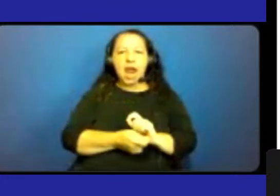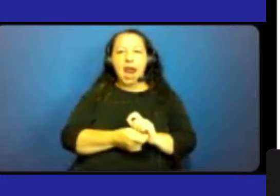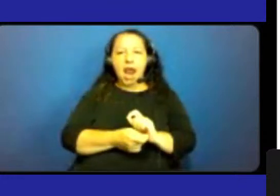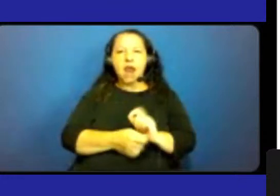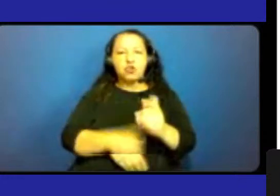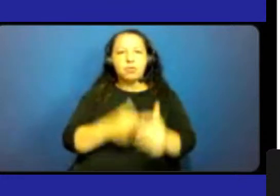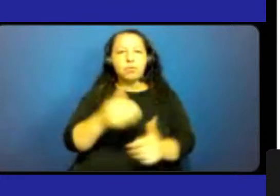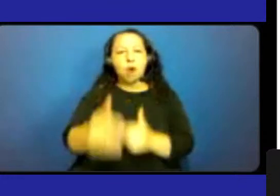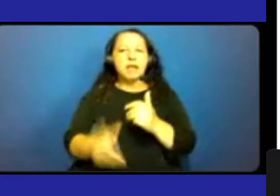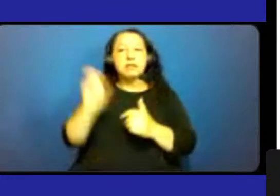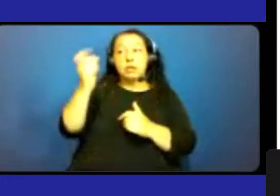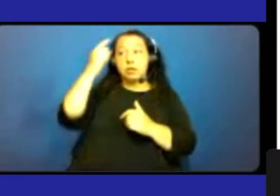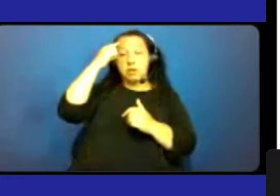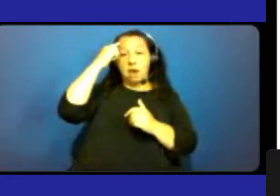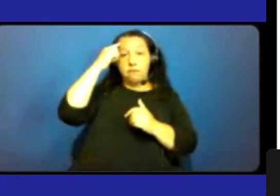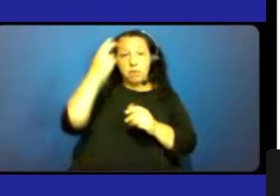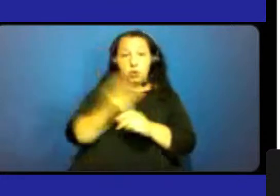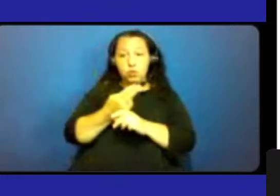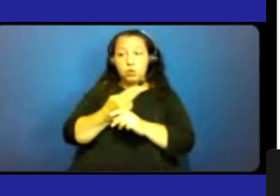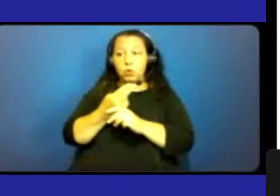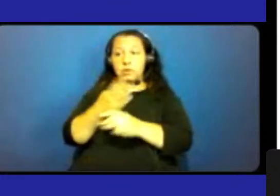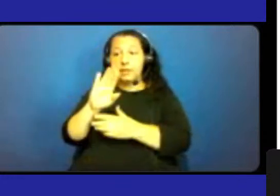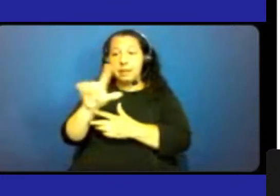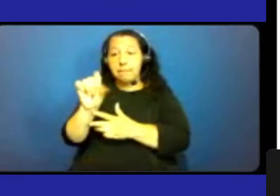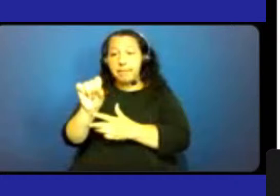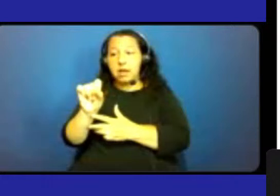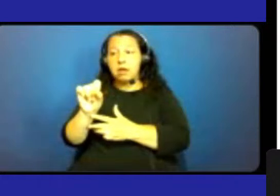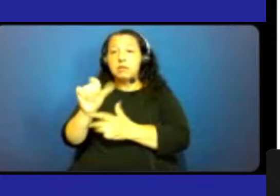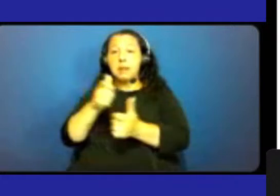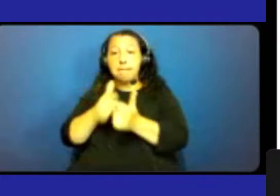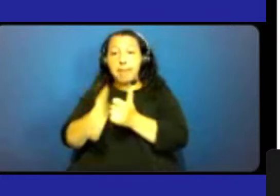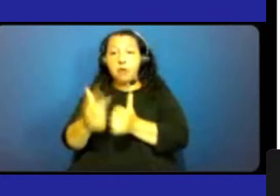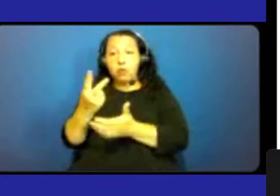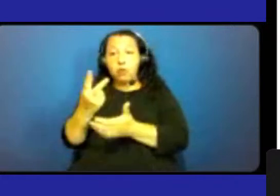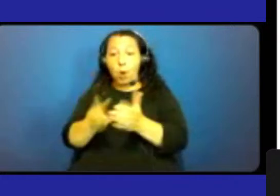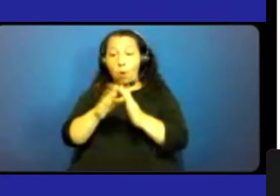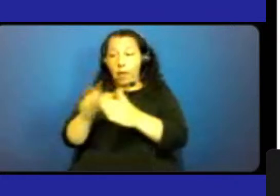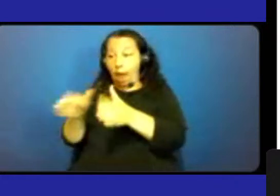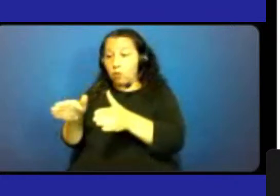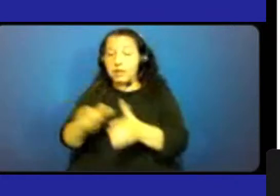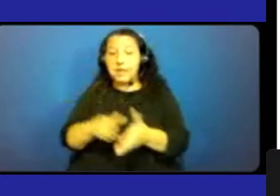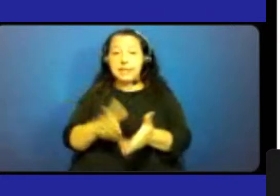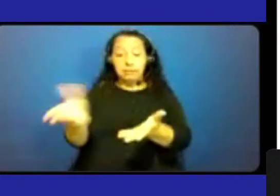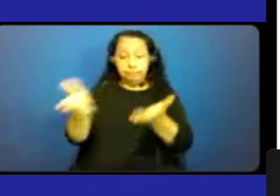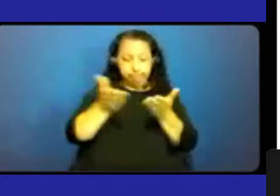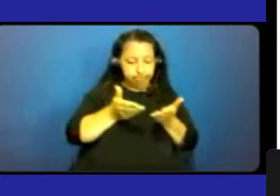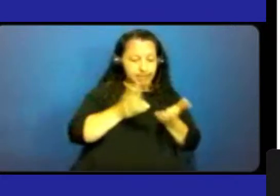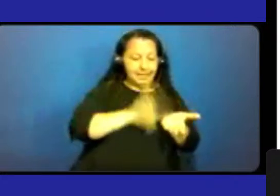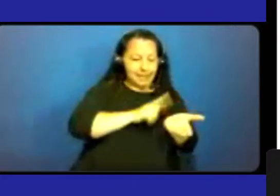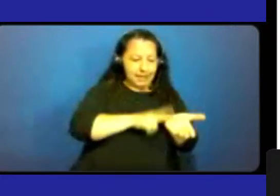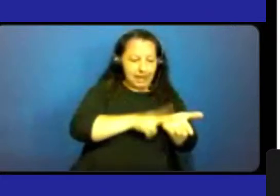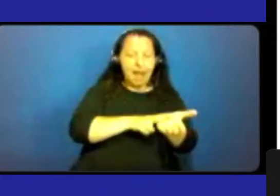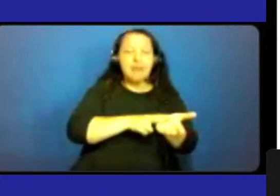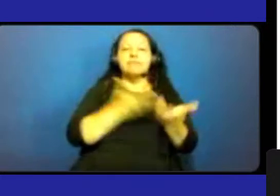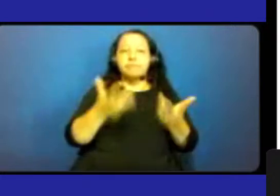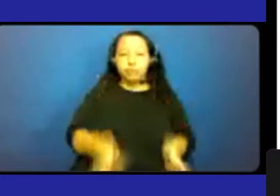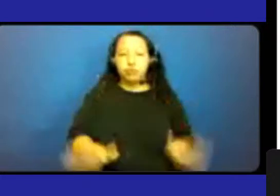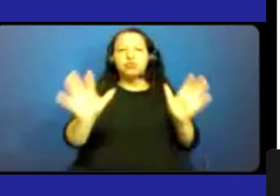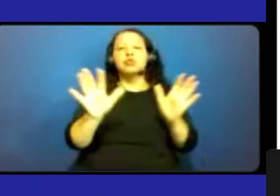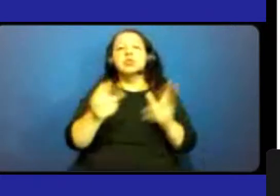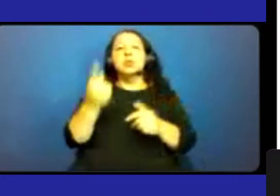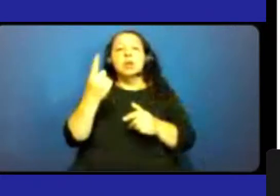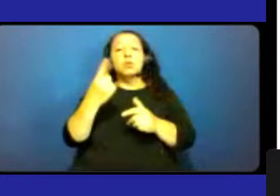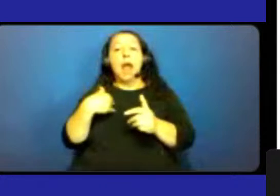both houses and signs them. We've got upcoming primaries. The state has been working on, and we